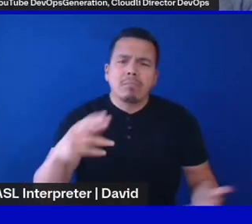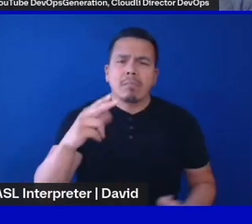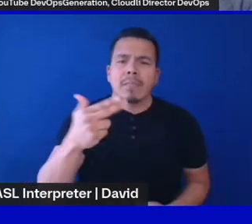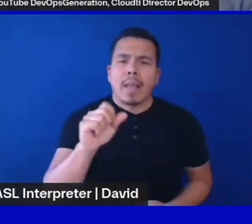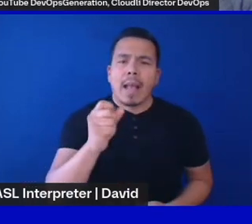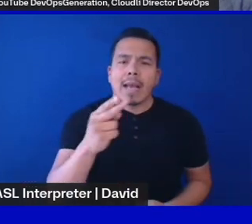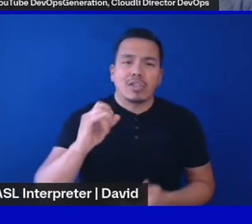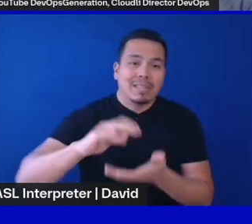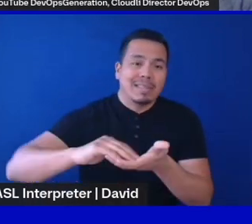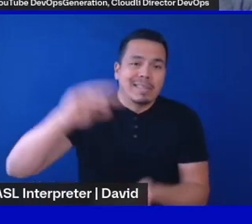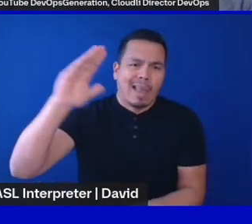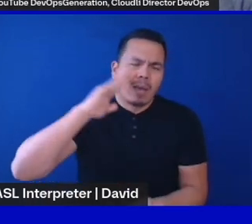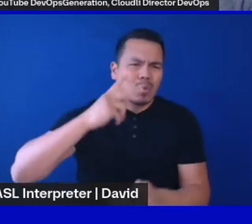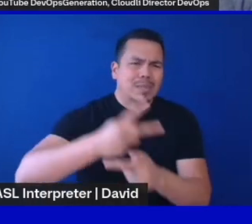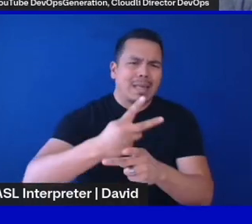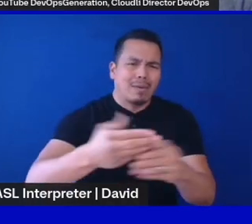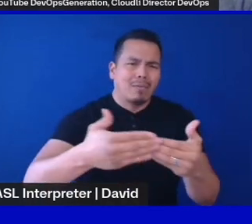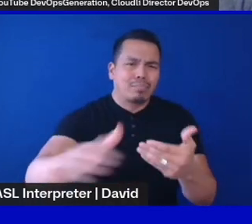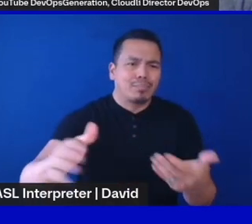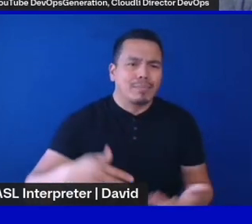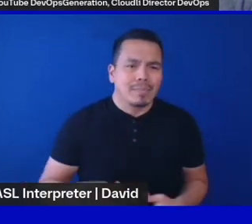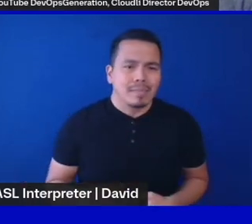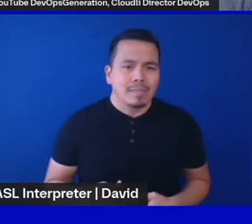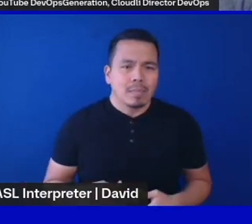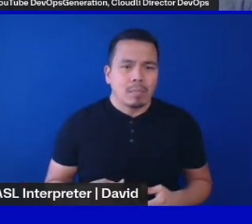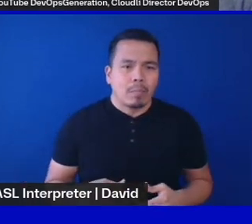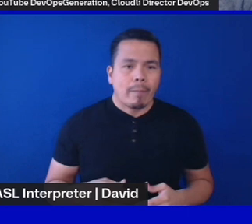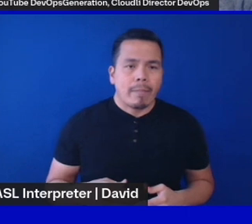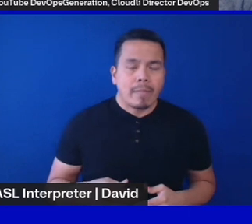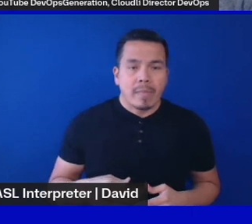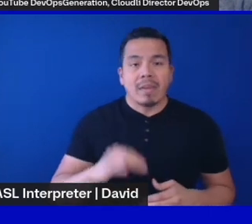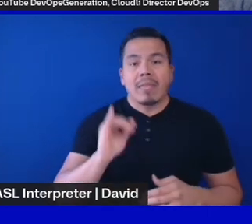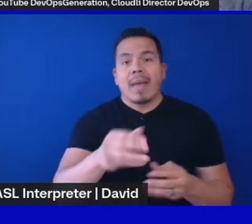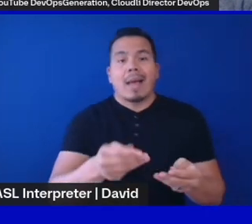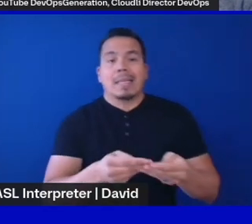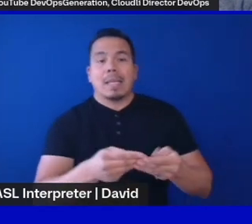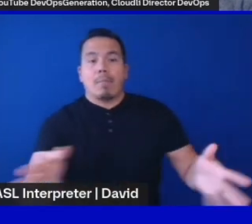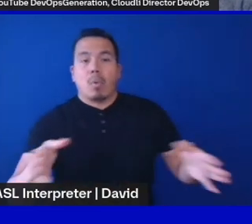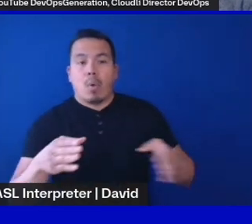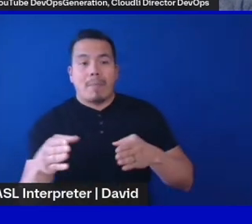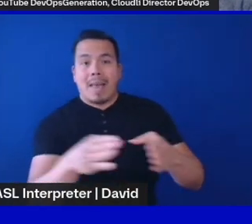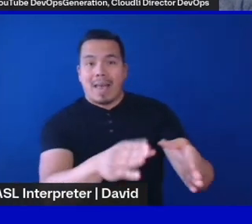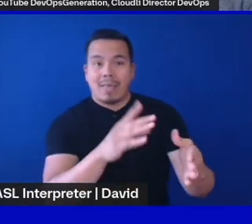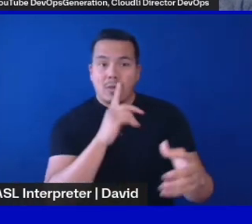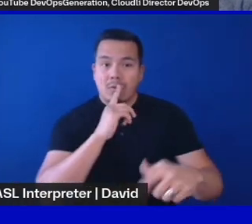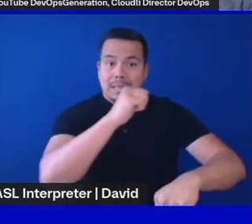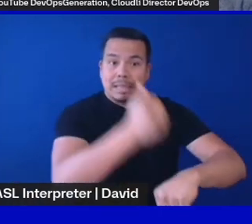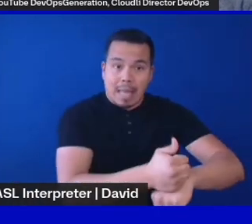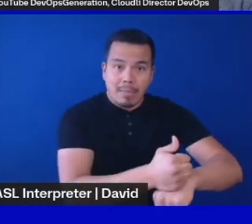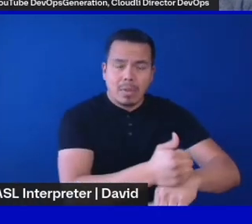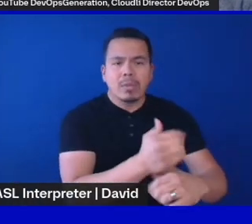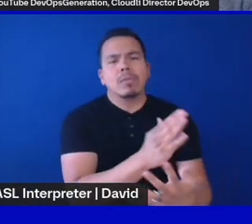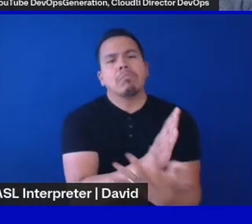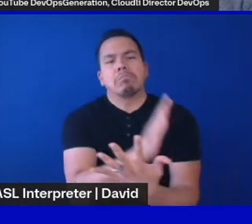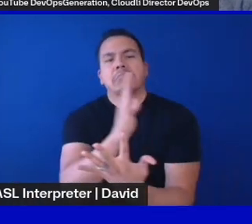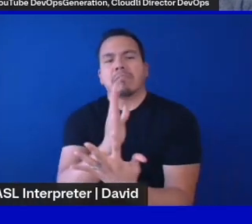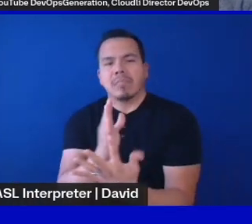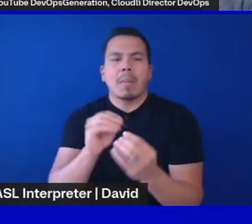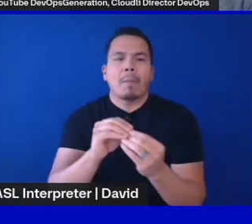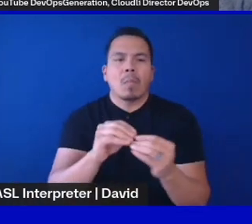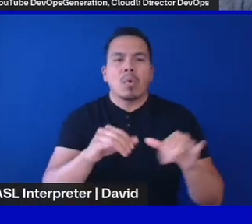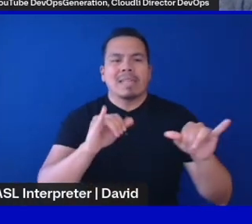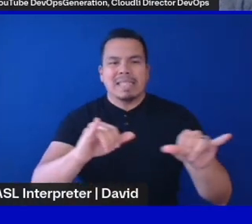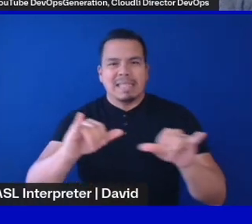will take care of the rest. With the deploy path established, releases become more consistent and reliable, and so now you can move